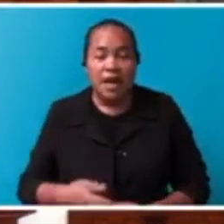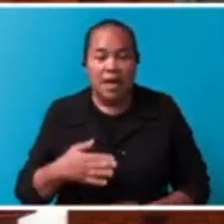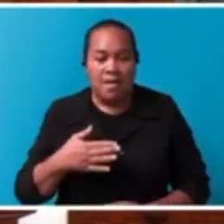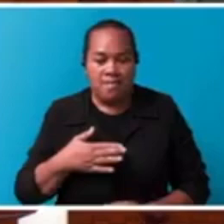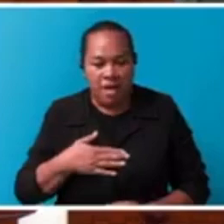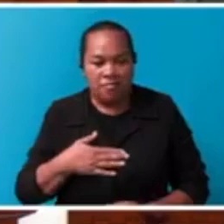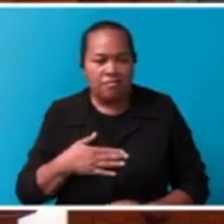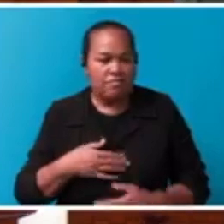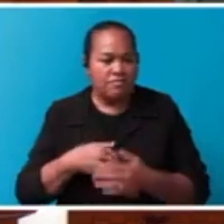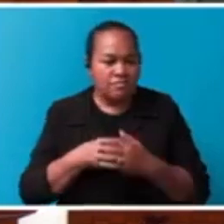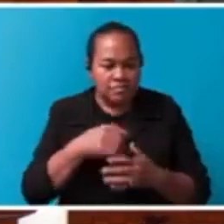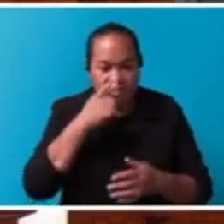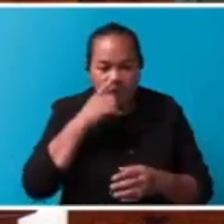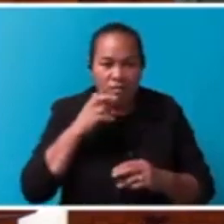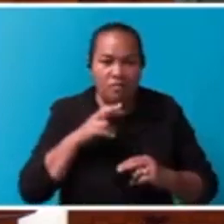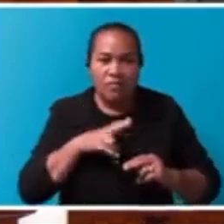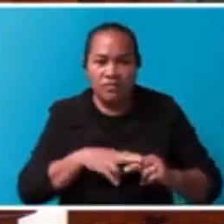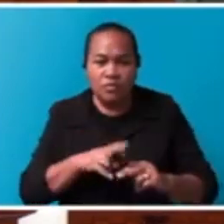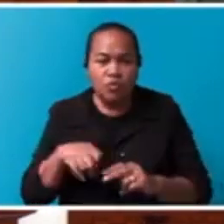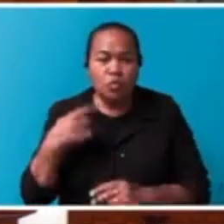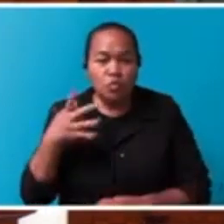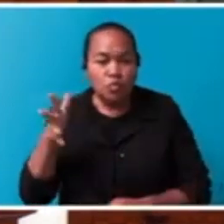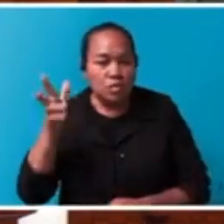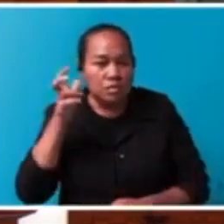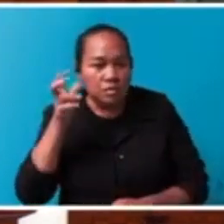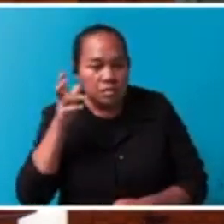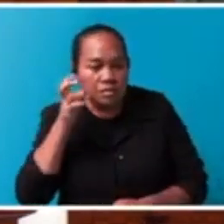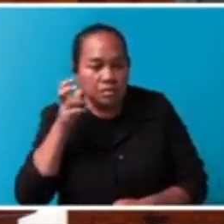Fijians listening in this afternoon.